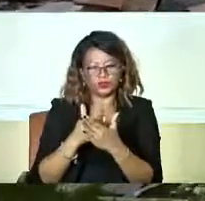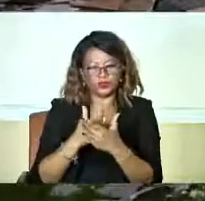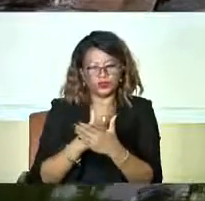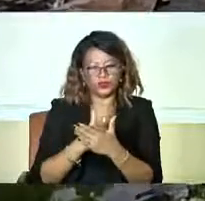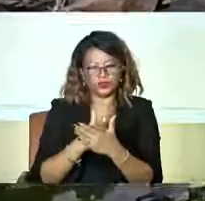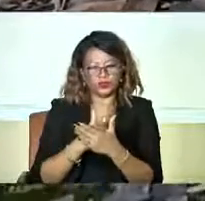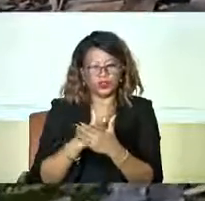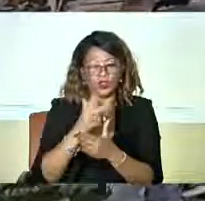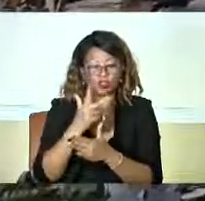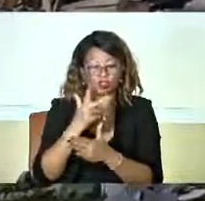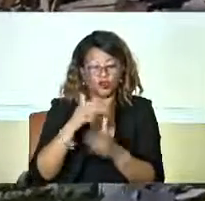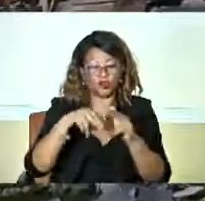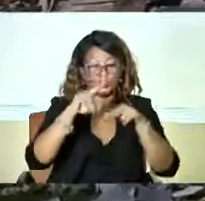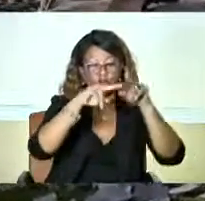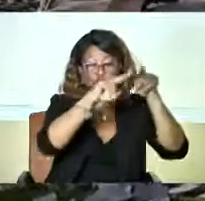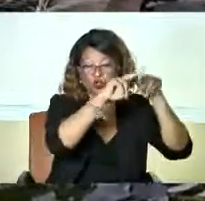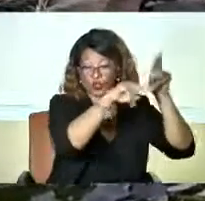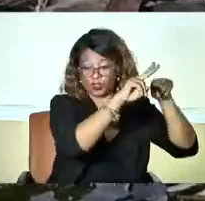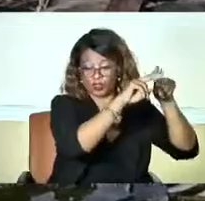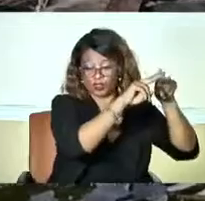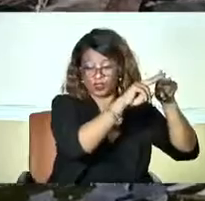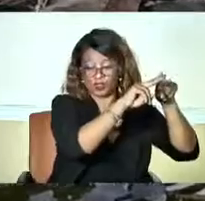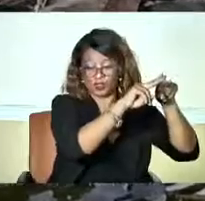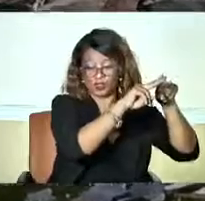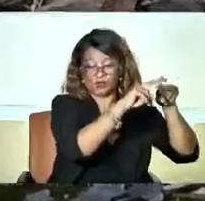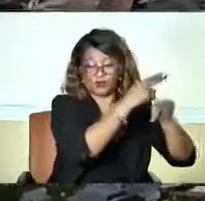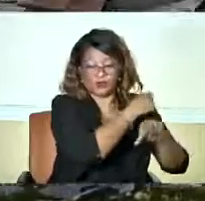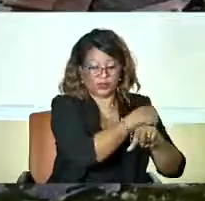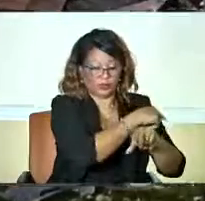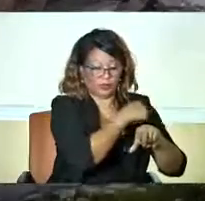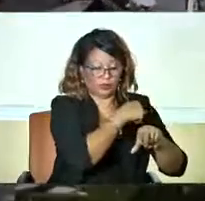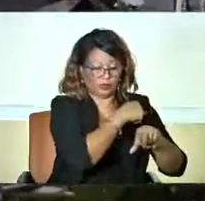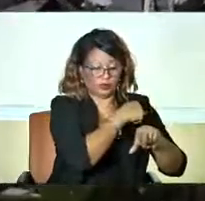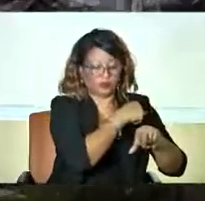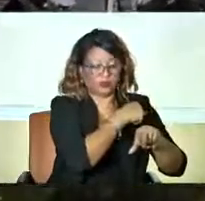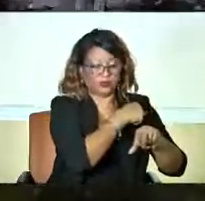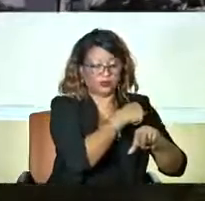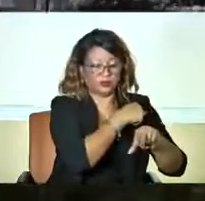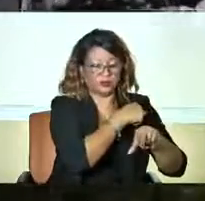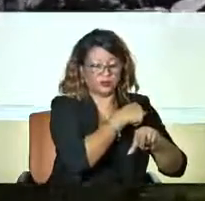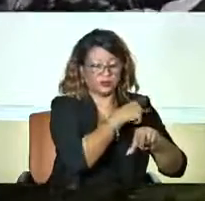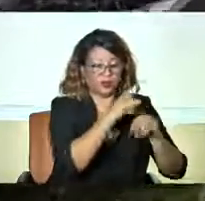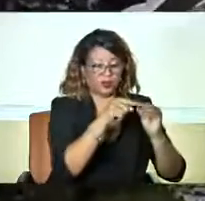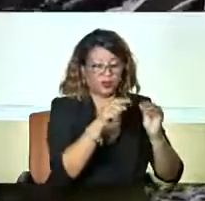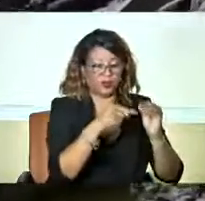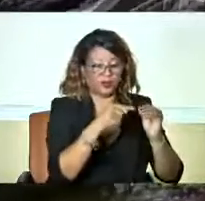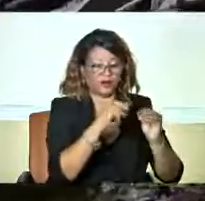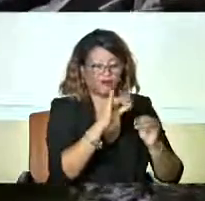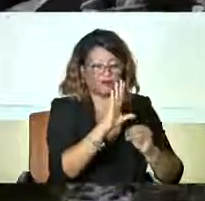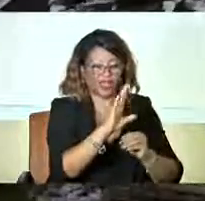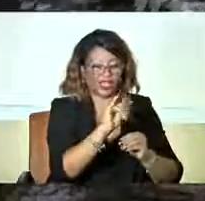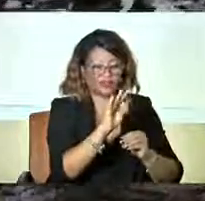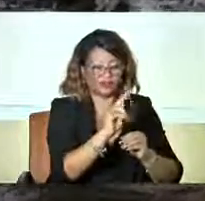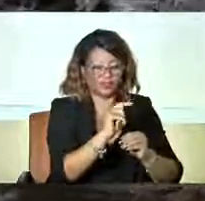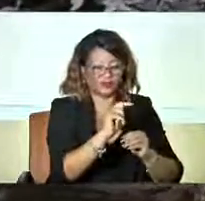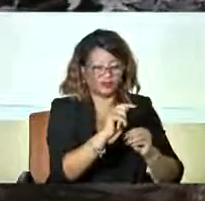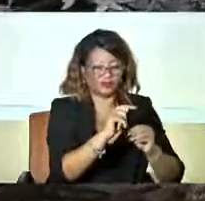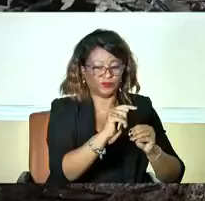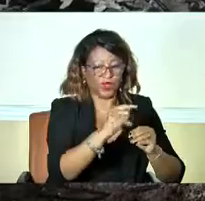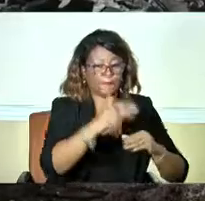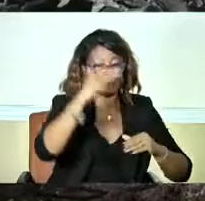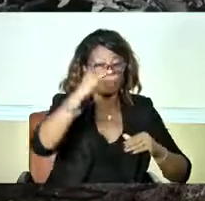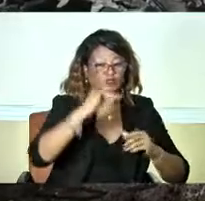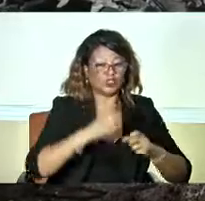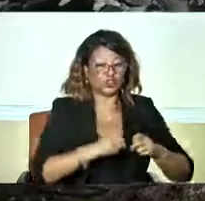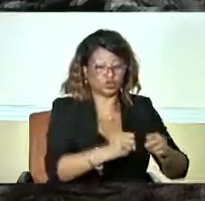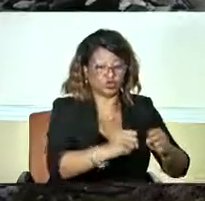3-story complex for the hospital, that should be about 5 feet above street level